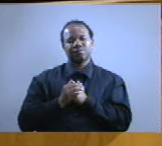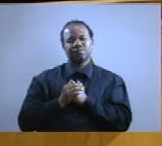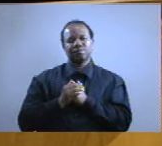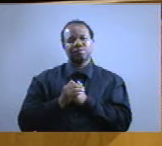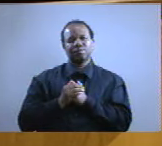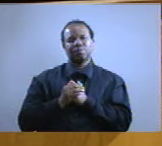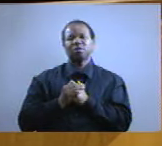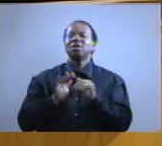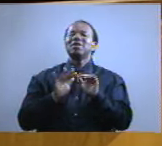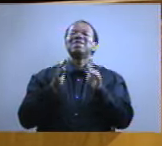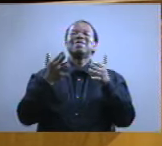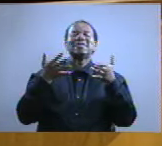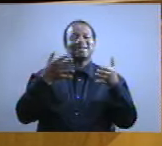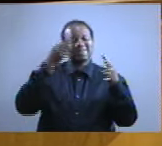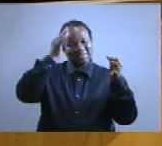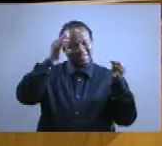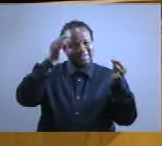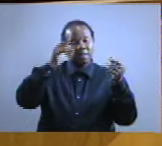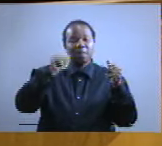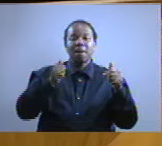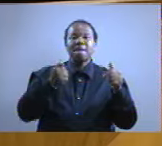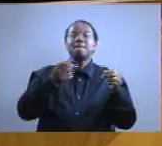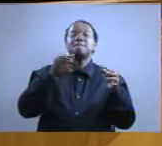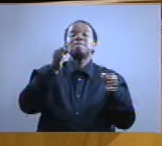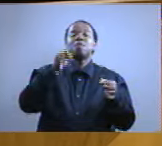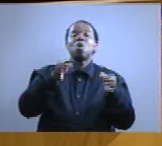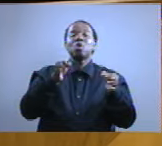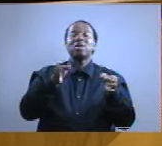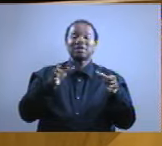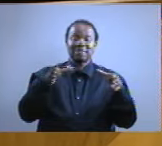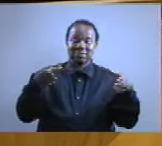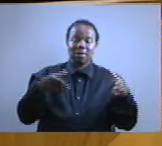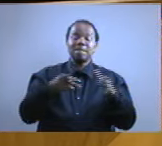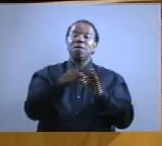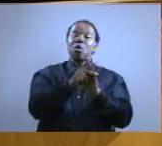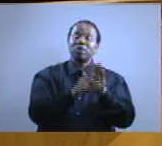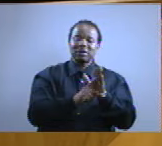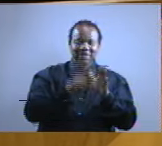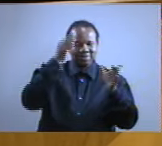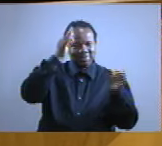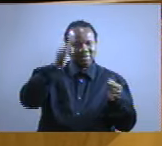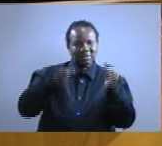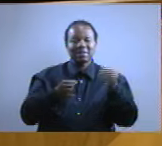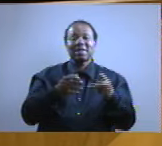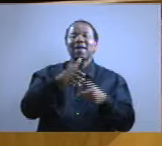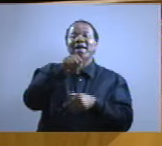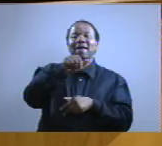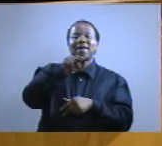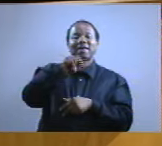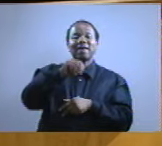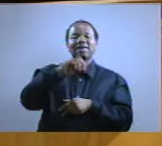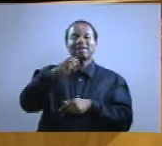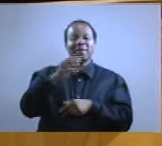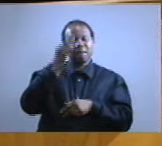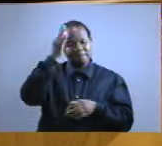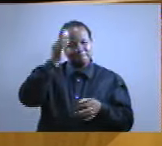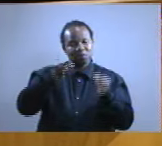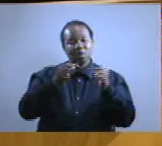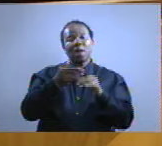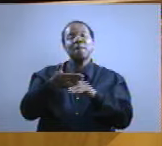most significant policy decision and political decision that the ANC made in the build-up to